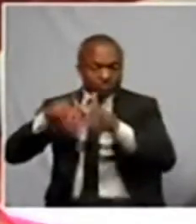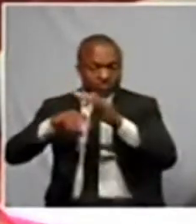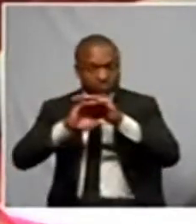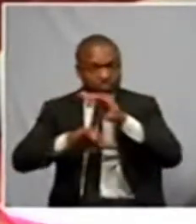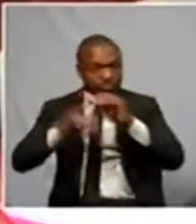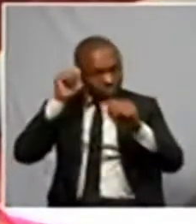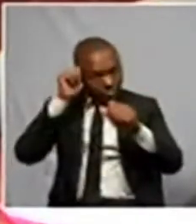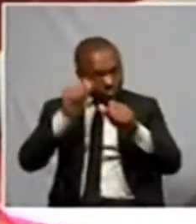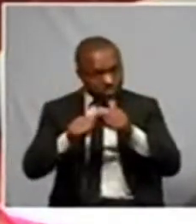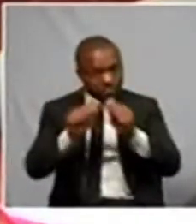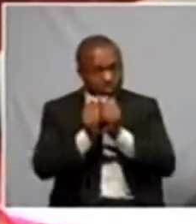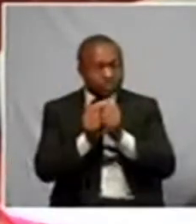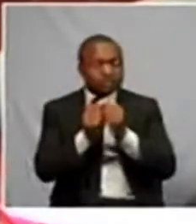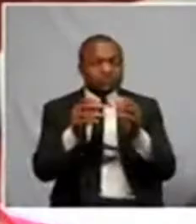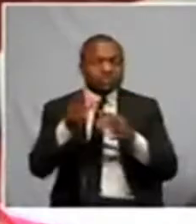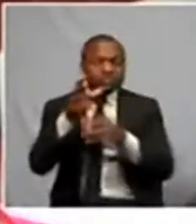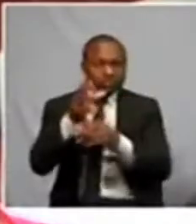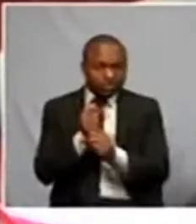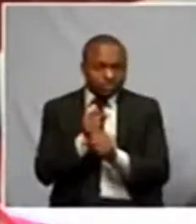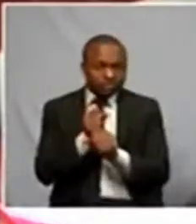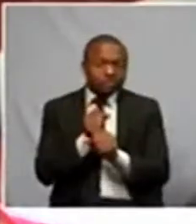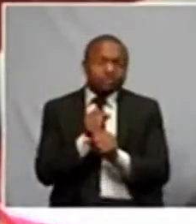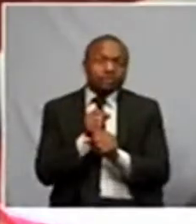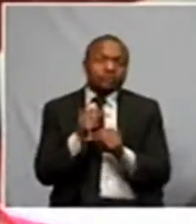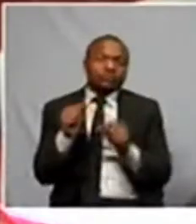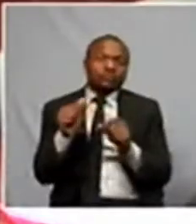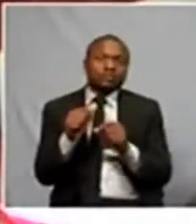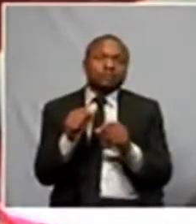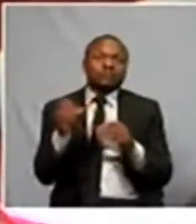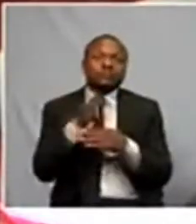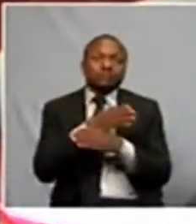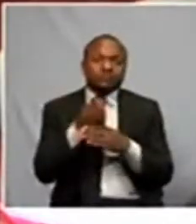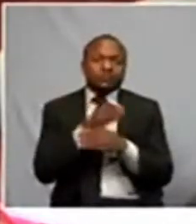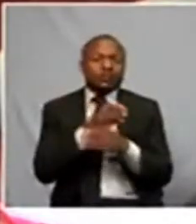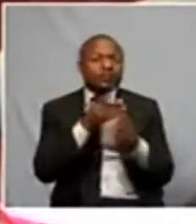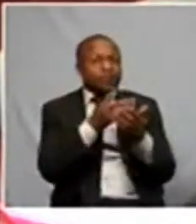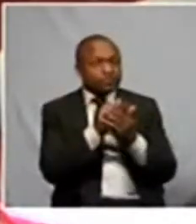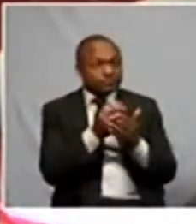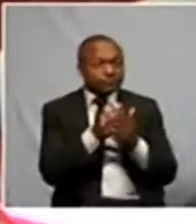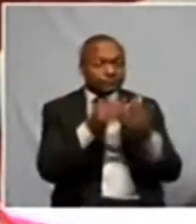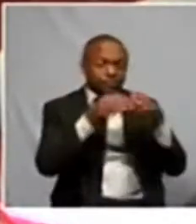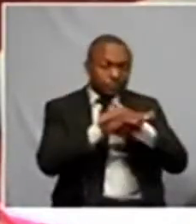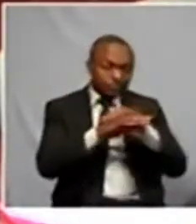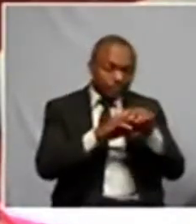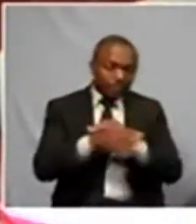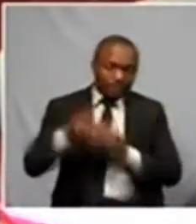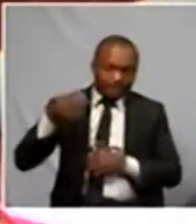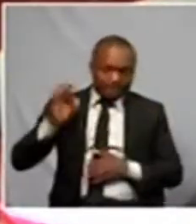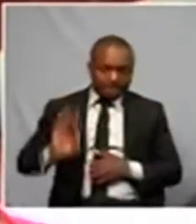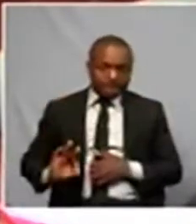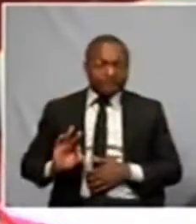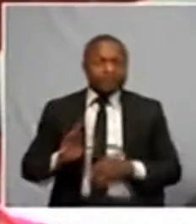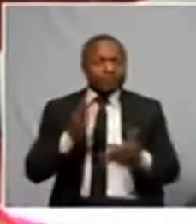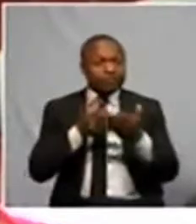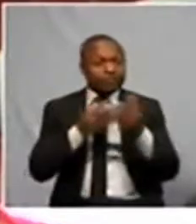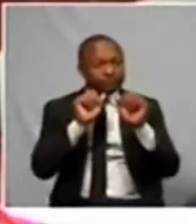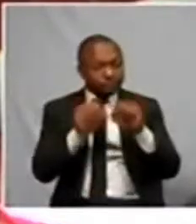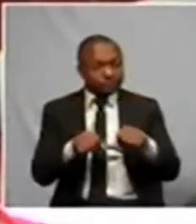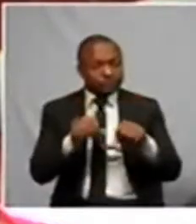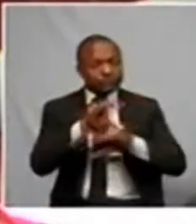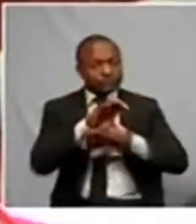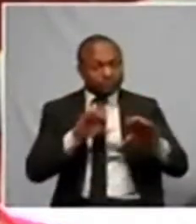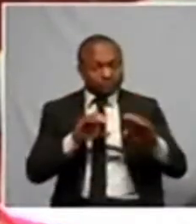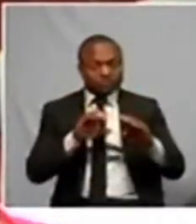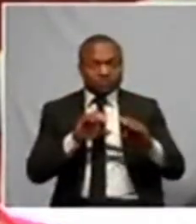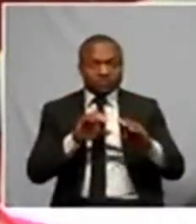agreement without receiving equivalent trade or resource access benefits. This could contribute to an